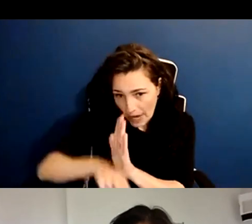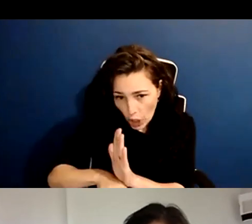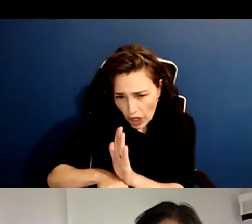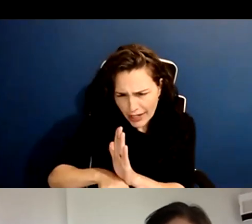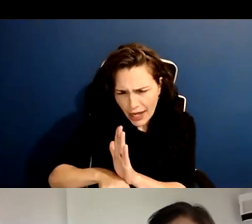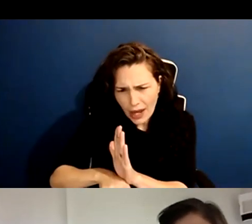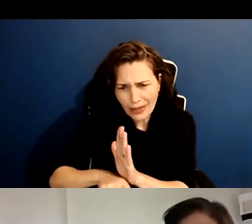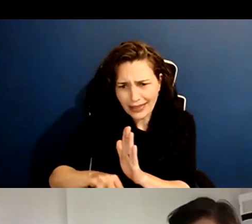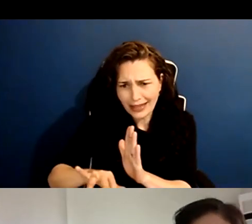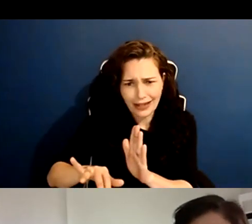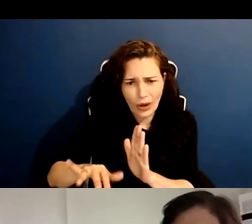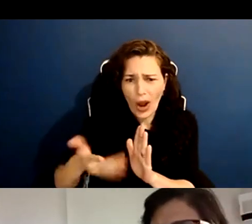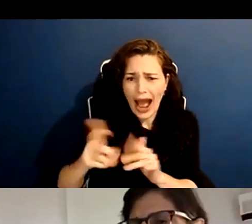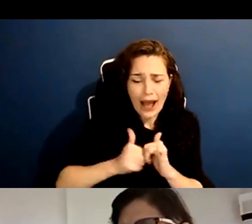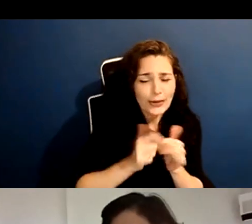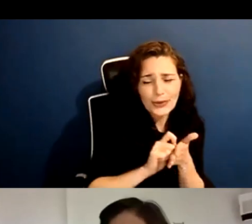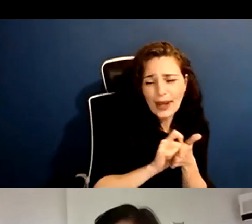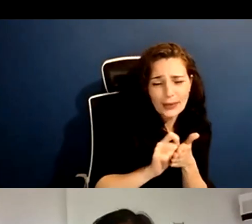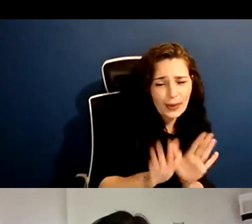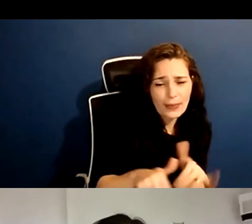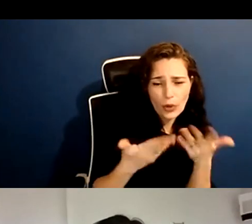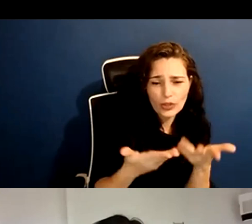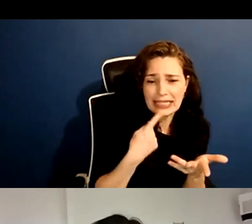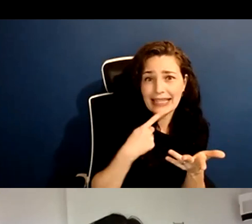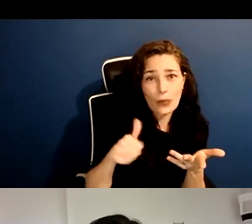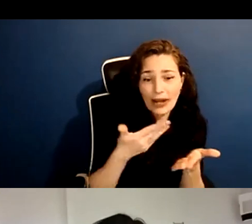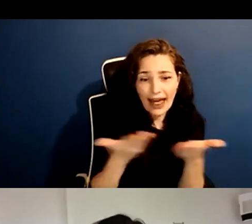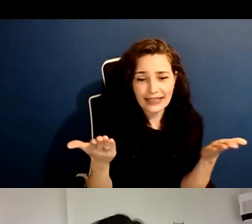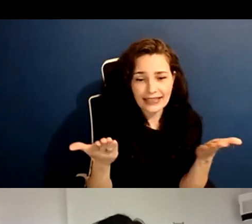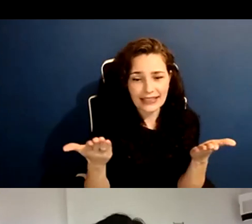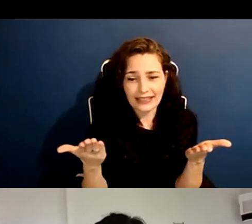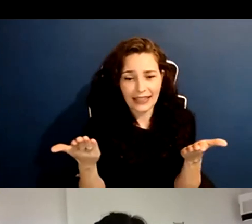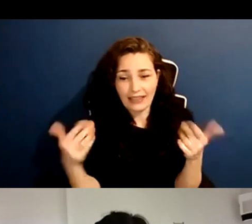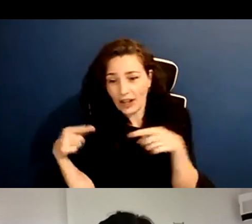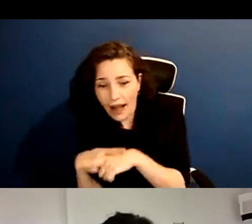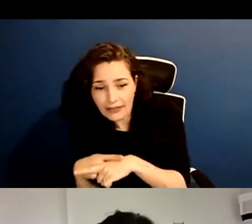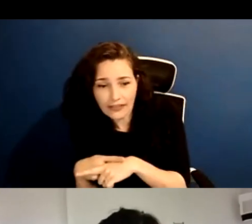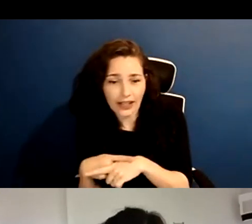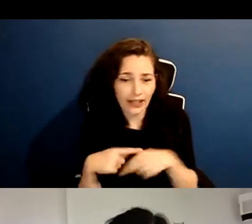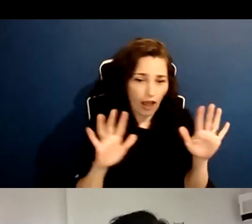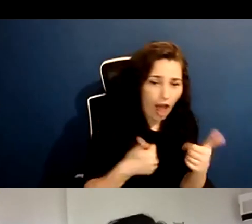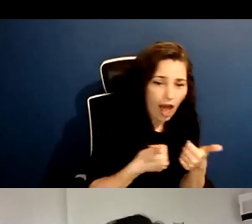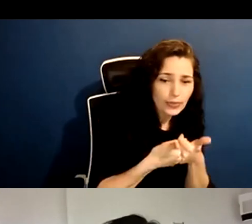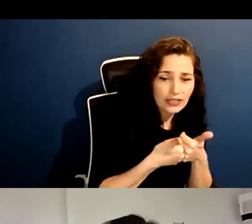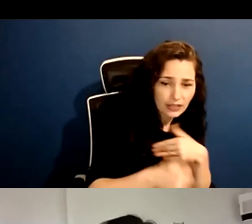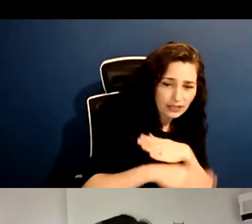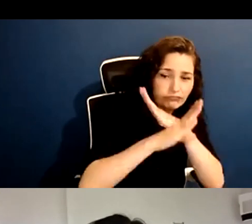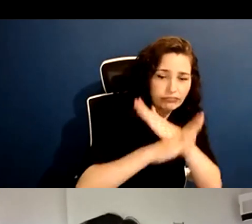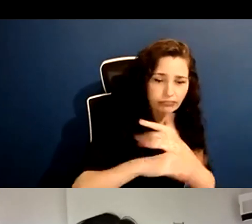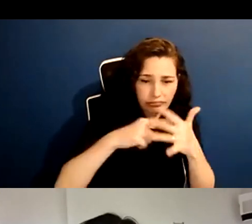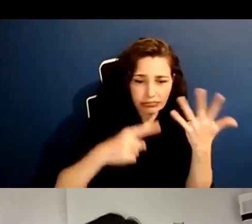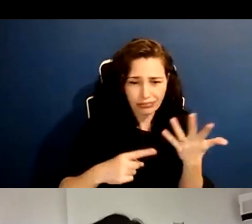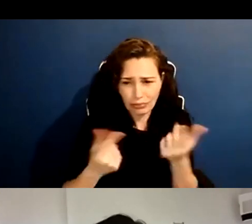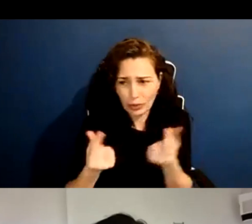is the conflict? What are the obstacles that maybe you don't even know yet? So how do you do that? Yeah, that was really, really hard, I think,